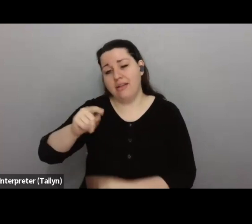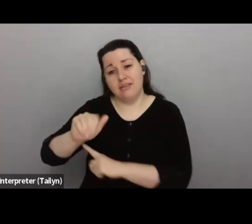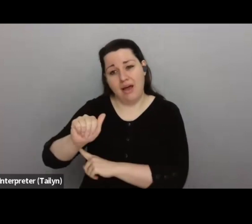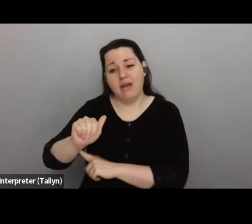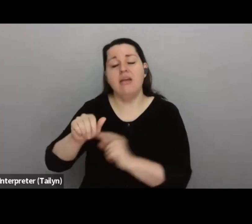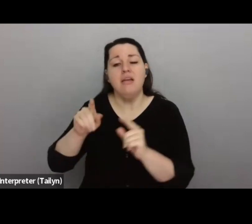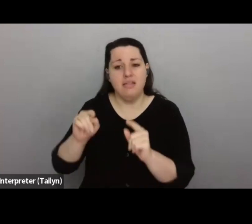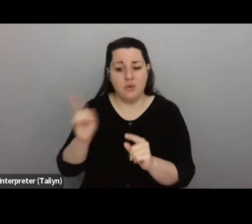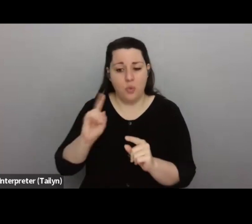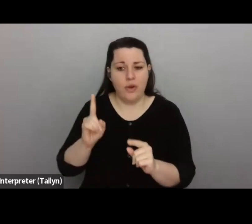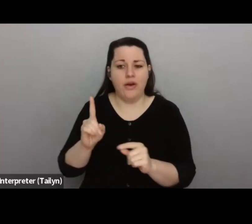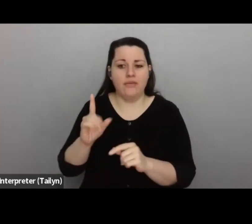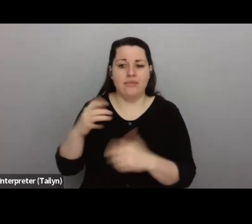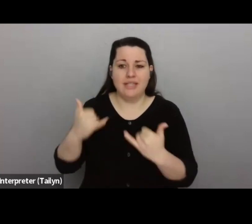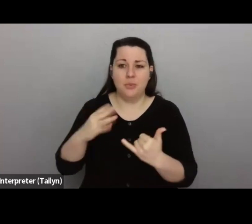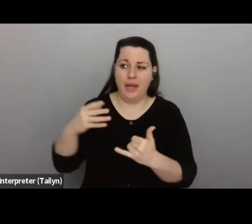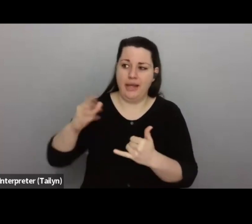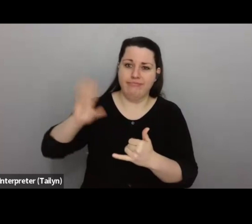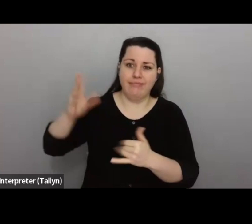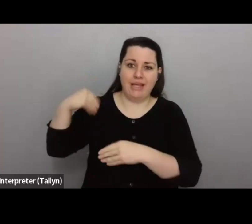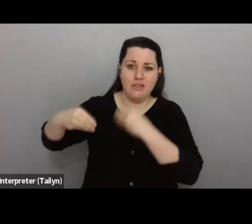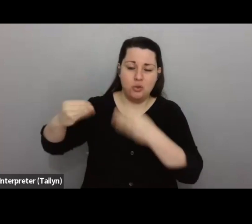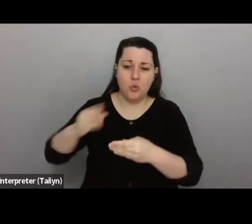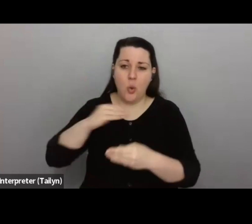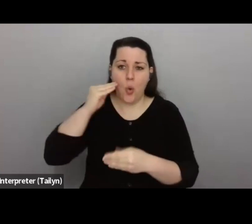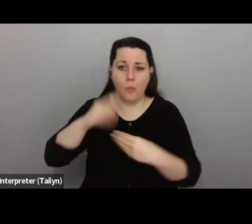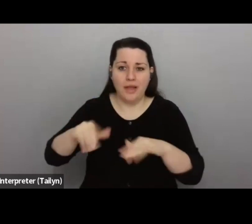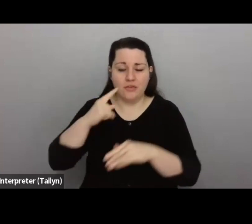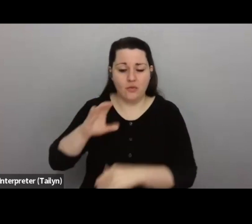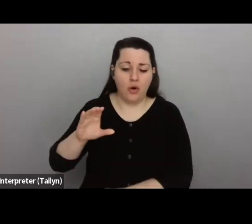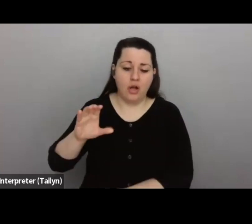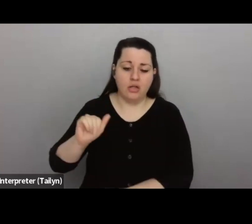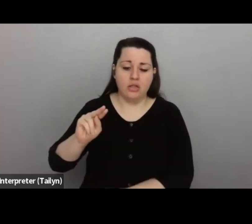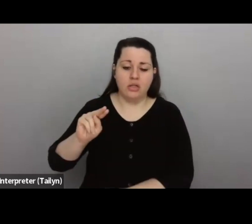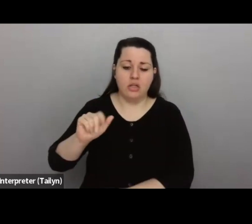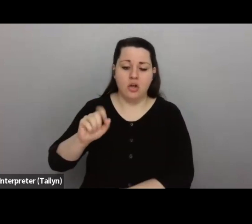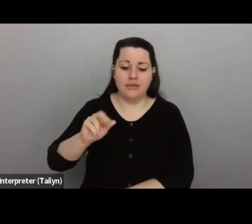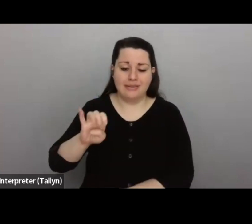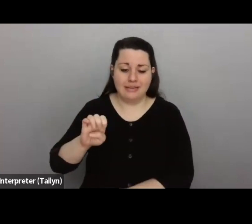and ancestral homelands of the Canarsie,